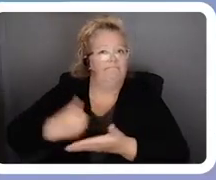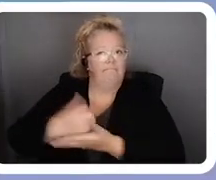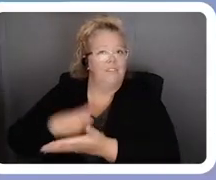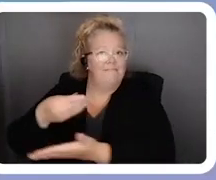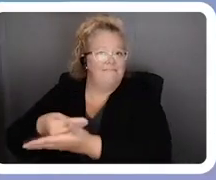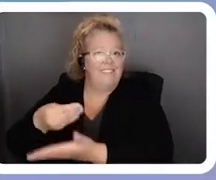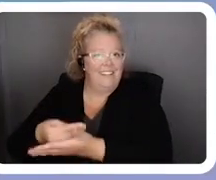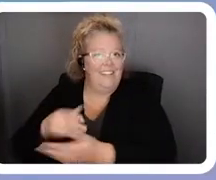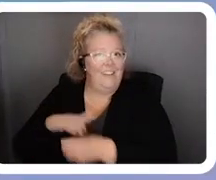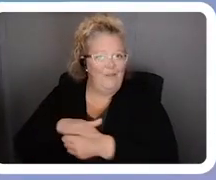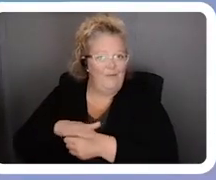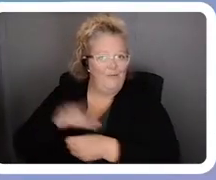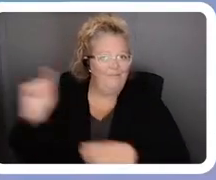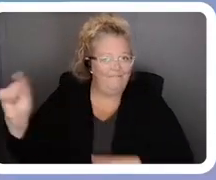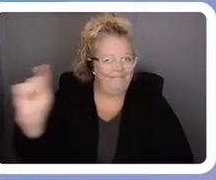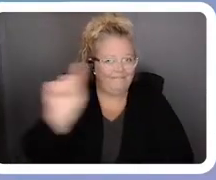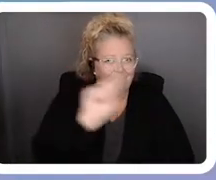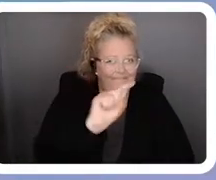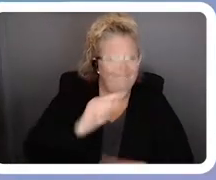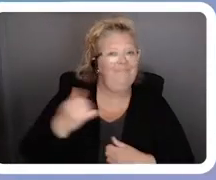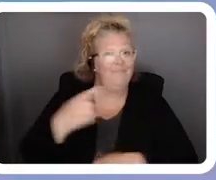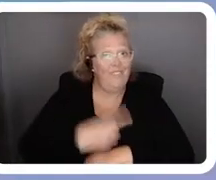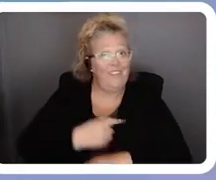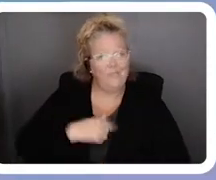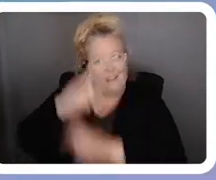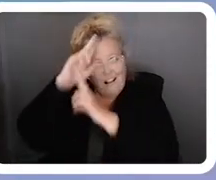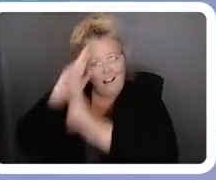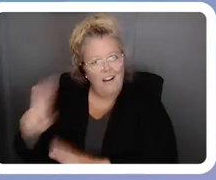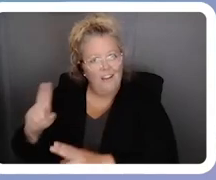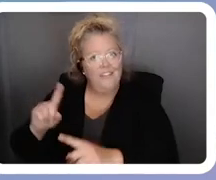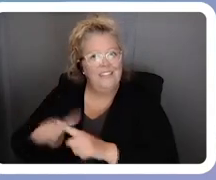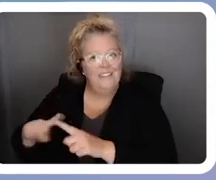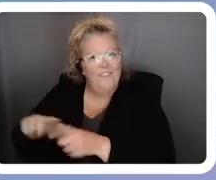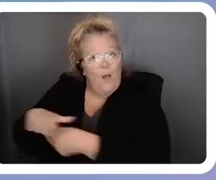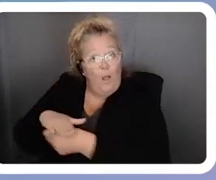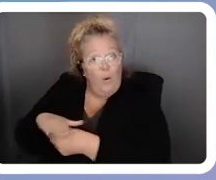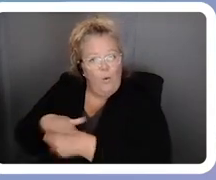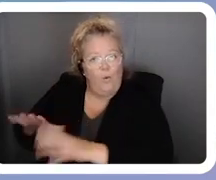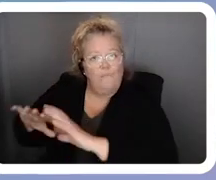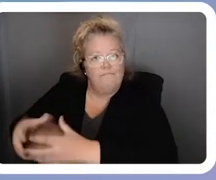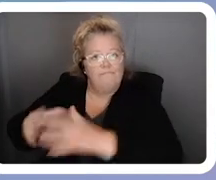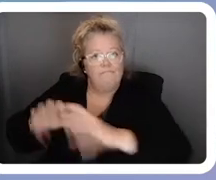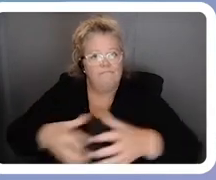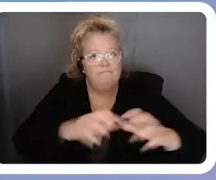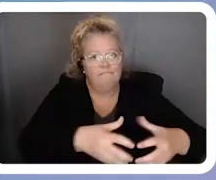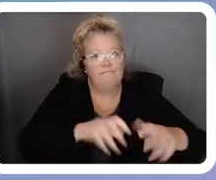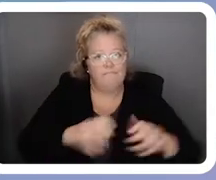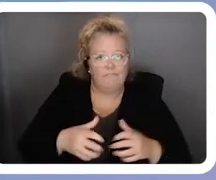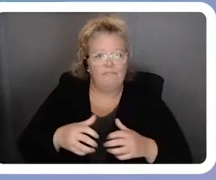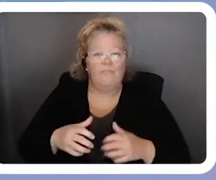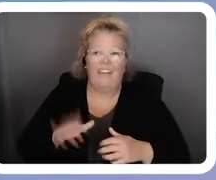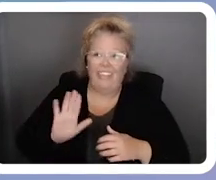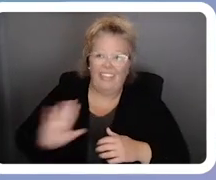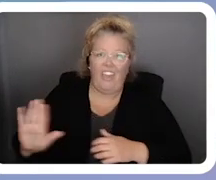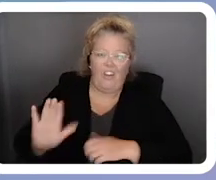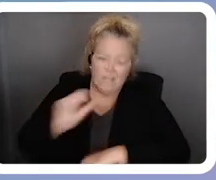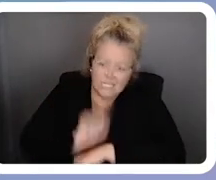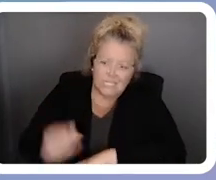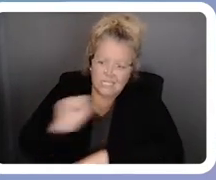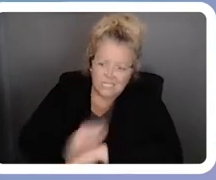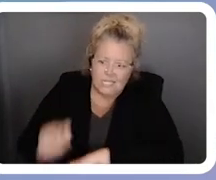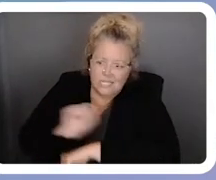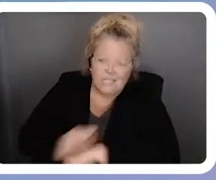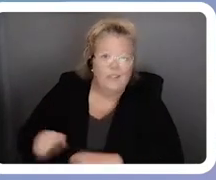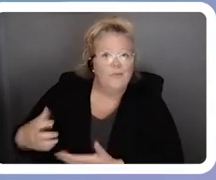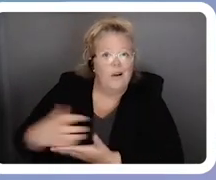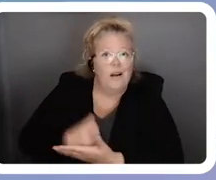walk. Today, we honor the incredible contributions of Best Buddies chapters from around the globe and their efforts raising